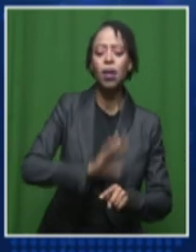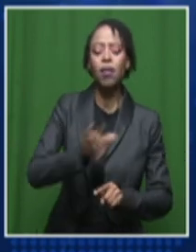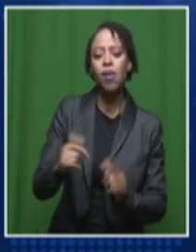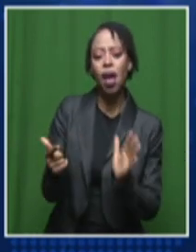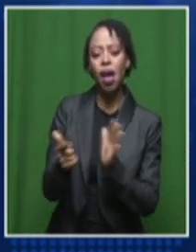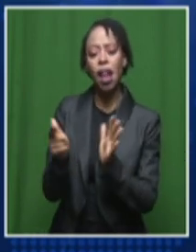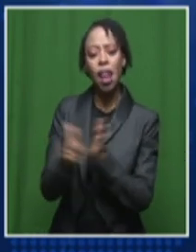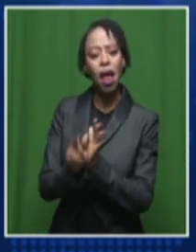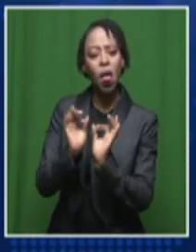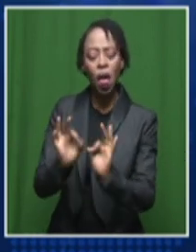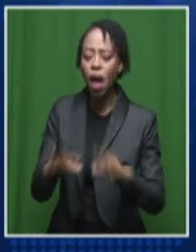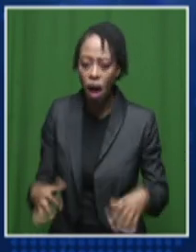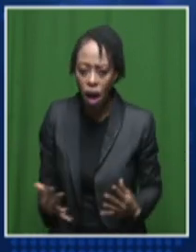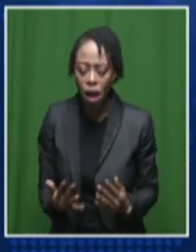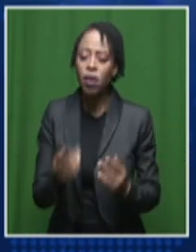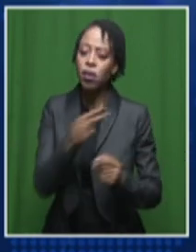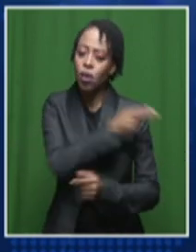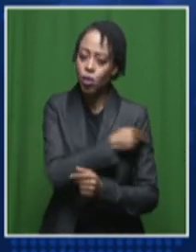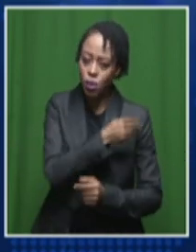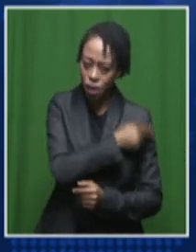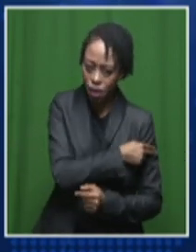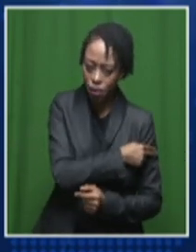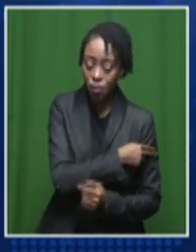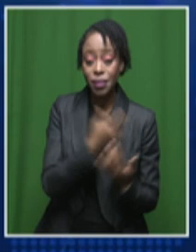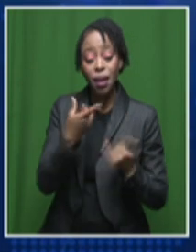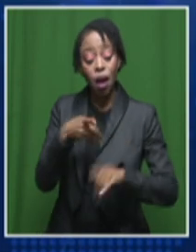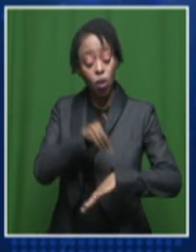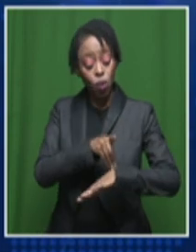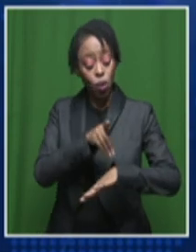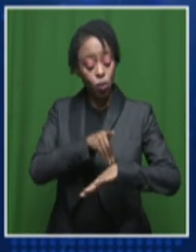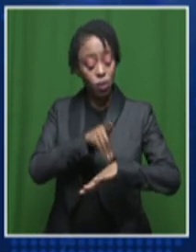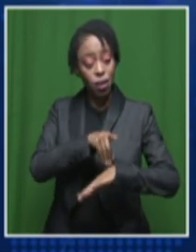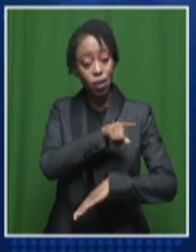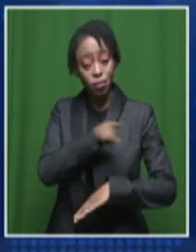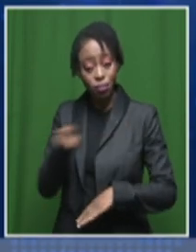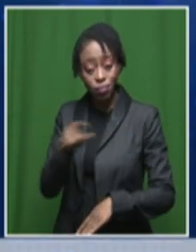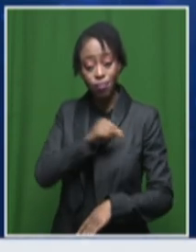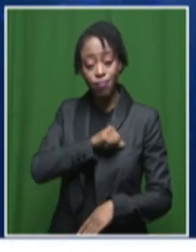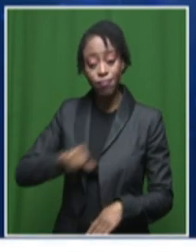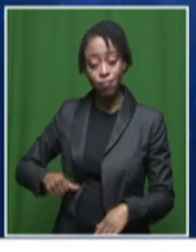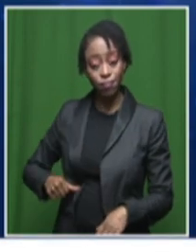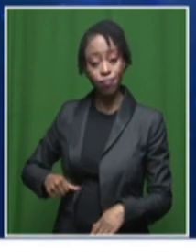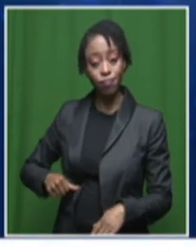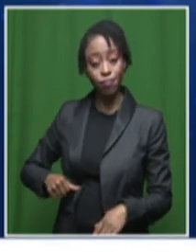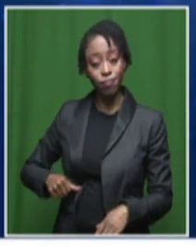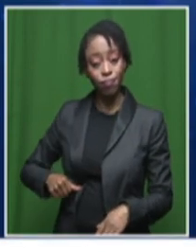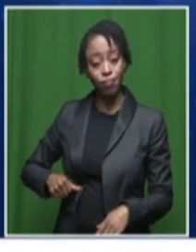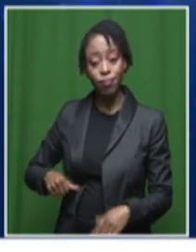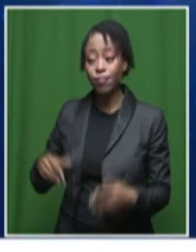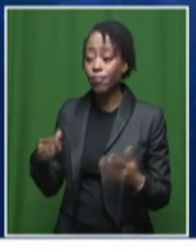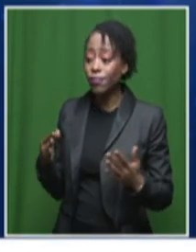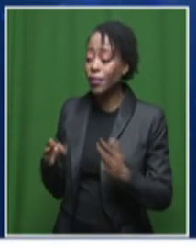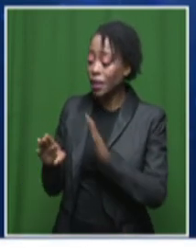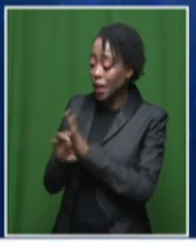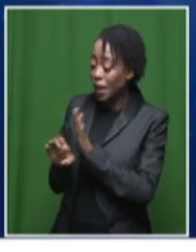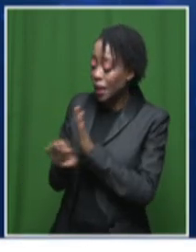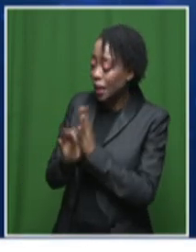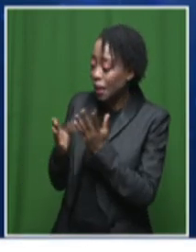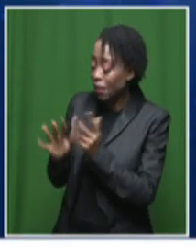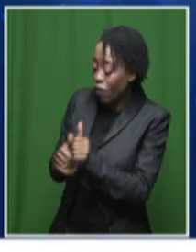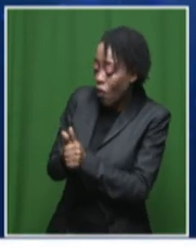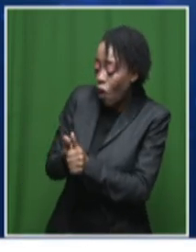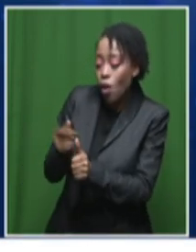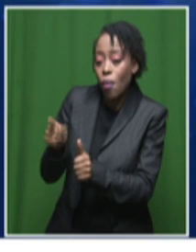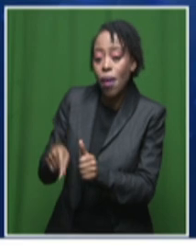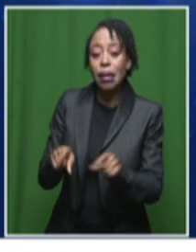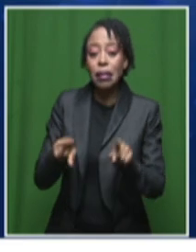illegal, come to our hospitals. The doctors who operate them, for ethical reasons, even though the